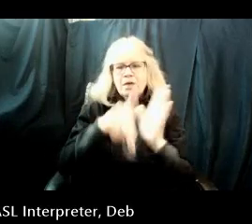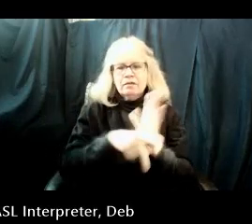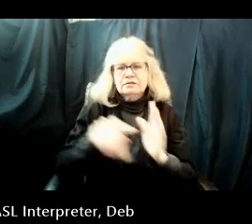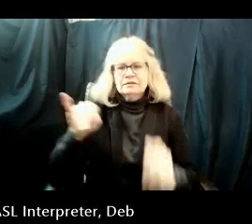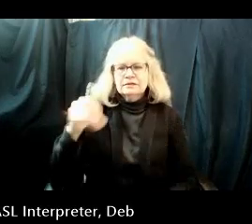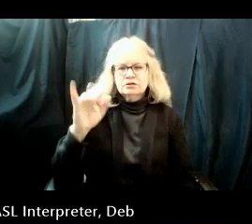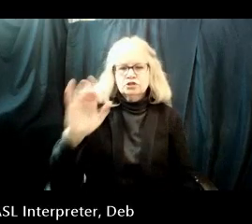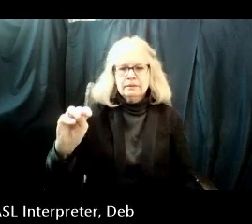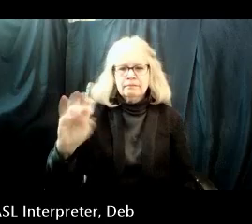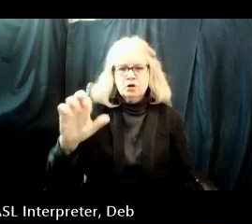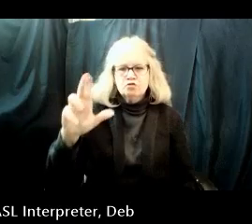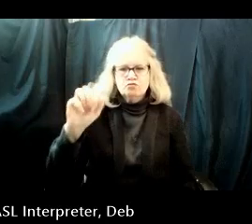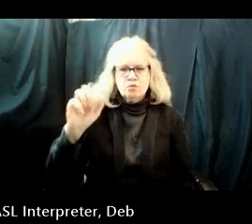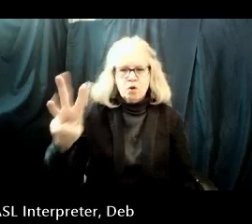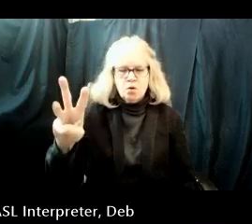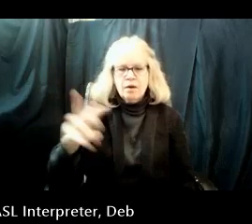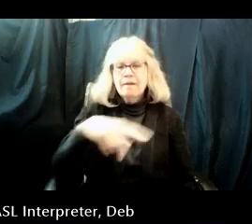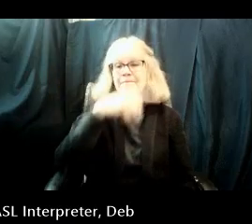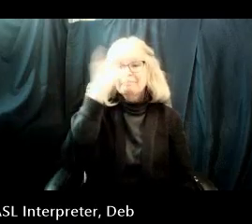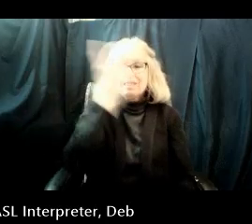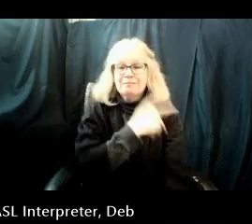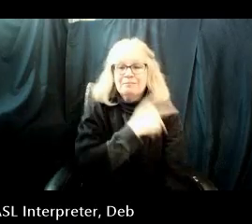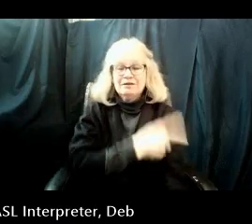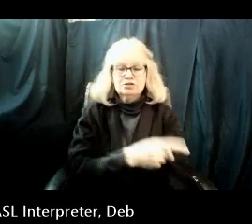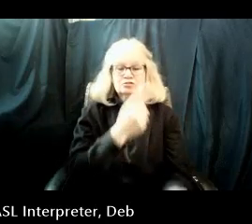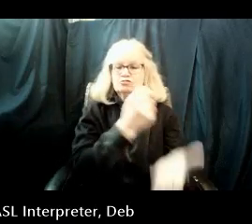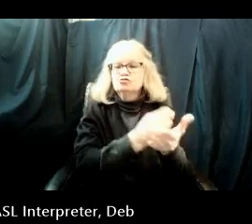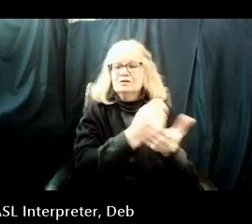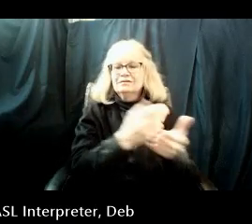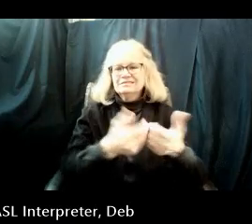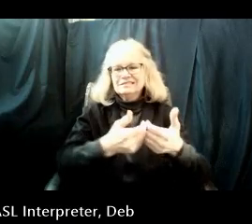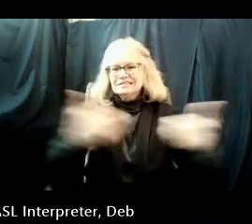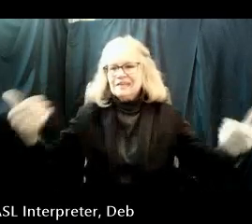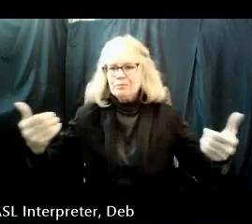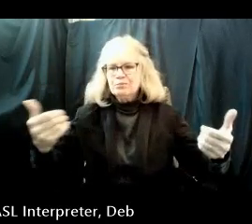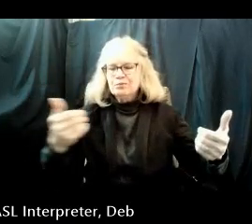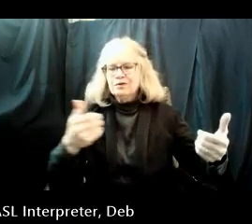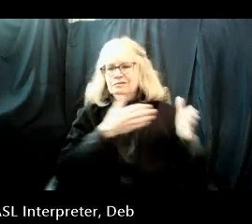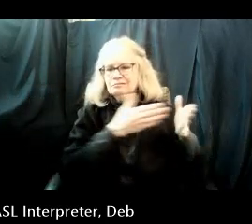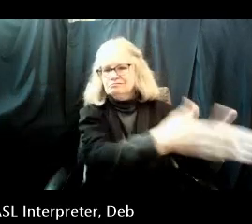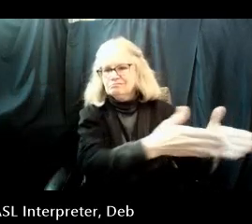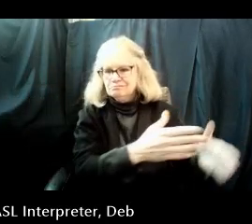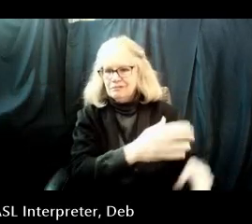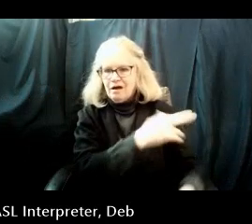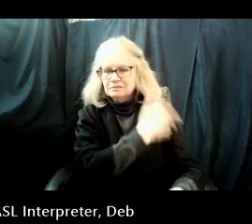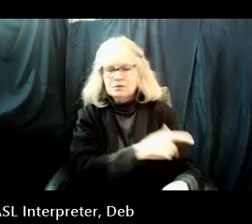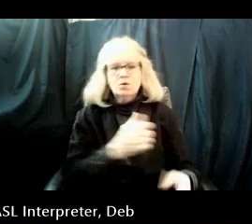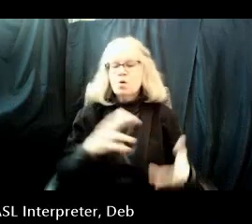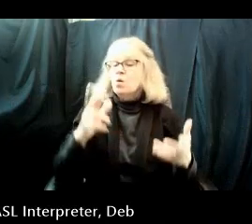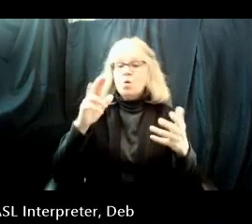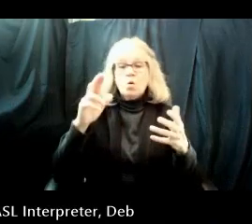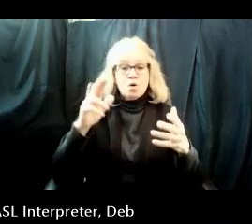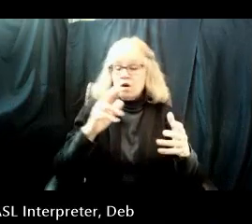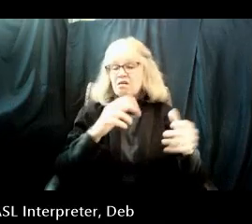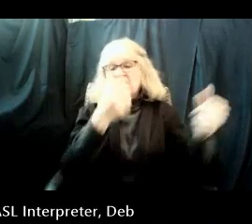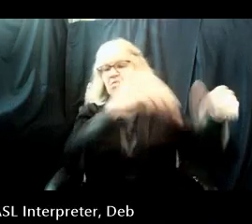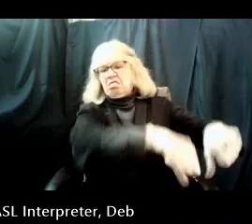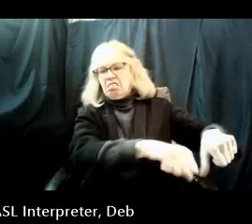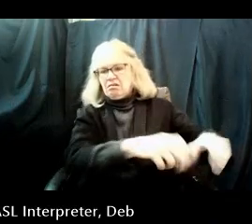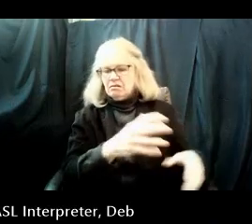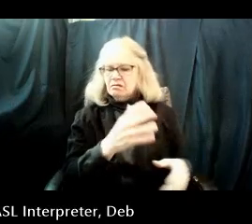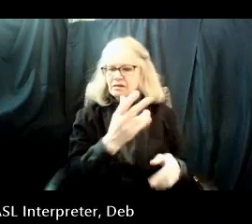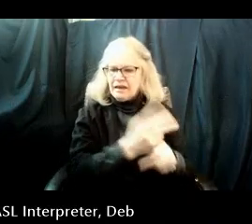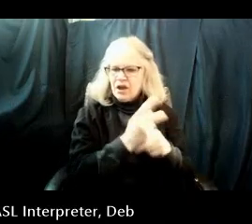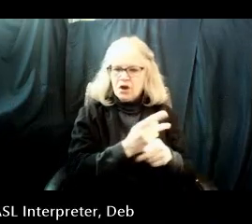Black patients were either treated in separate colored wards or were denied care entirely. Many hospitals legally